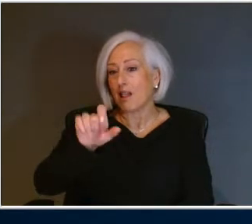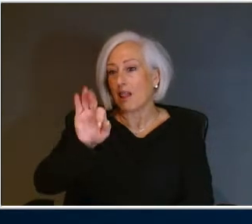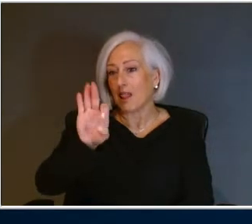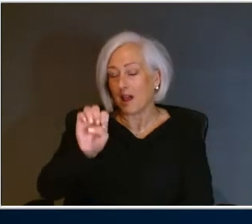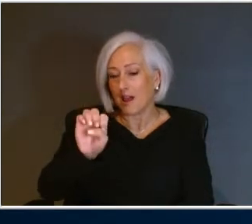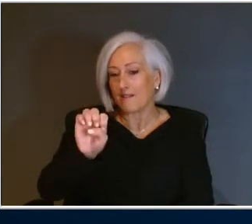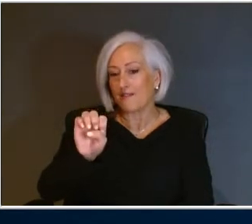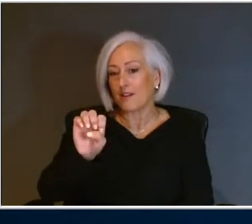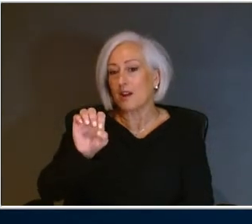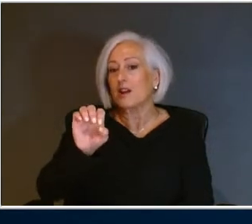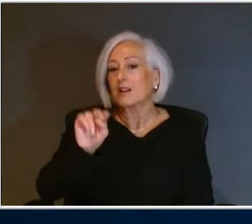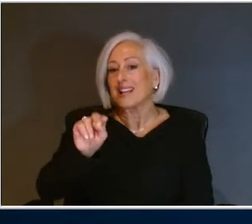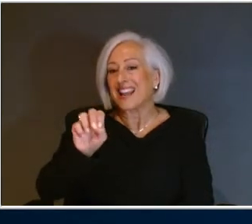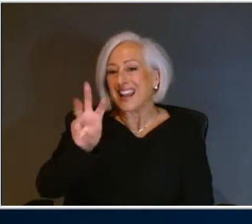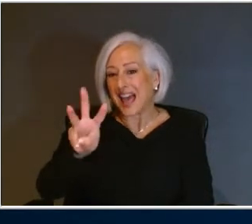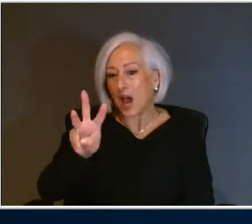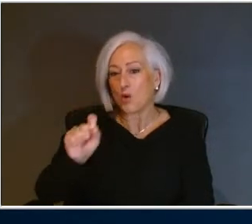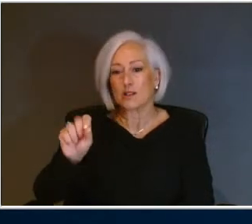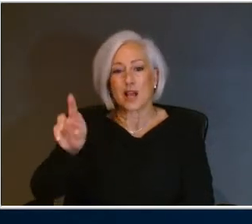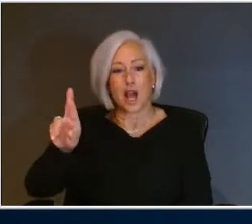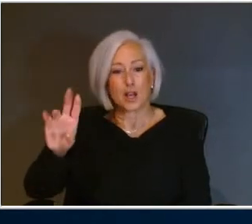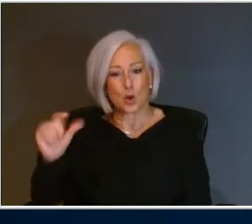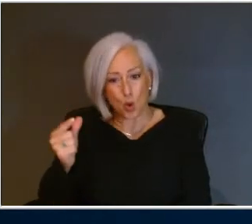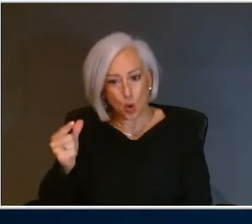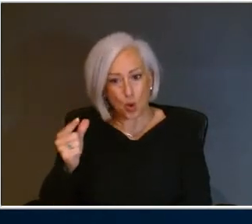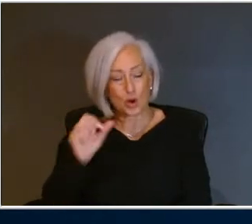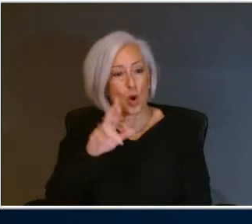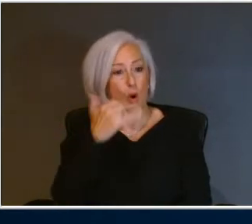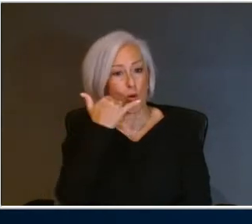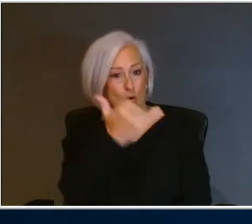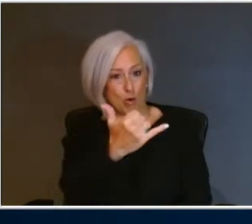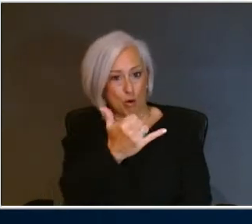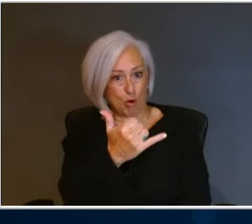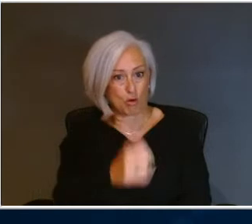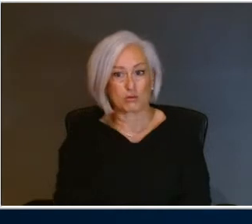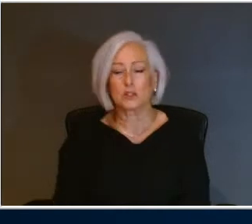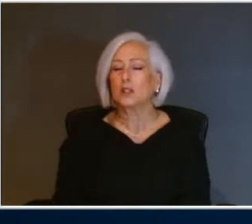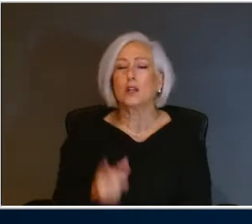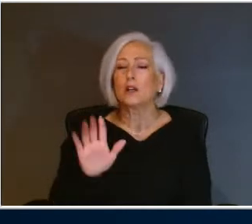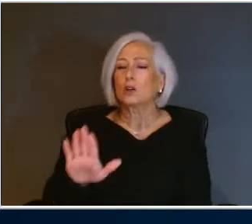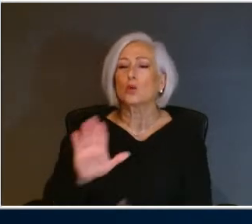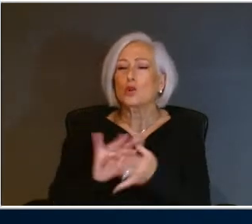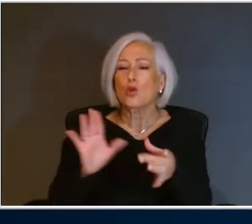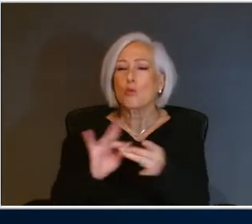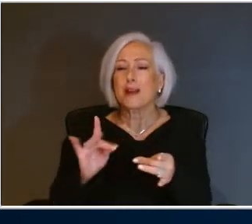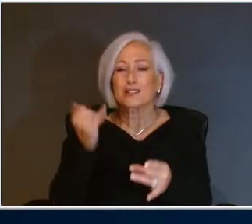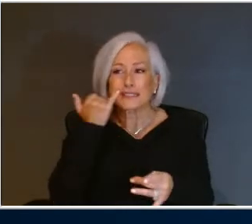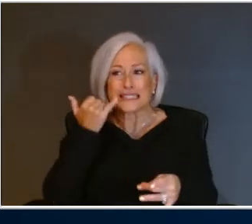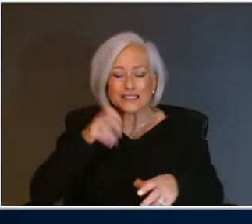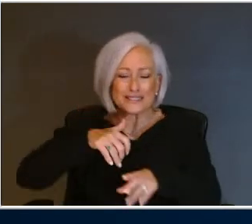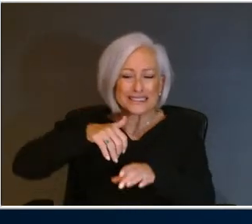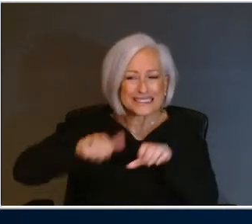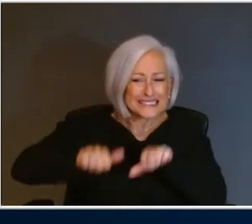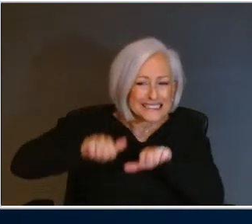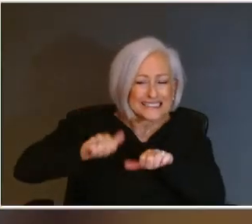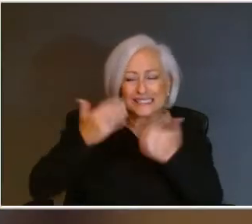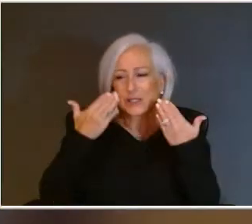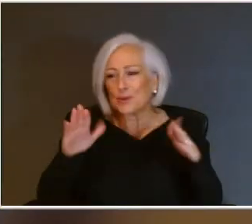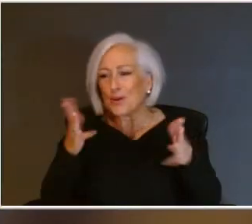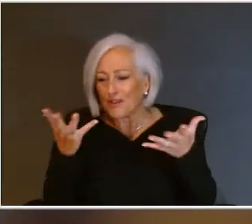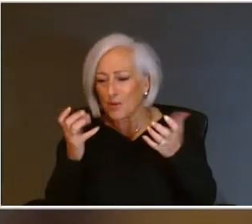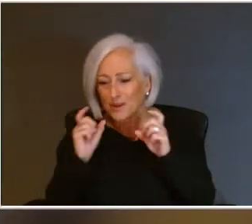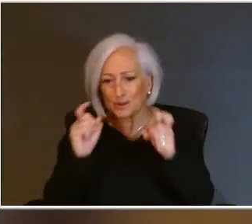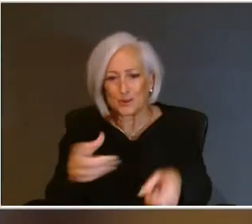savealife.org. Chelsea, what's your message to someone, though, who may be on the fence, a little hesitant about donating blood? Yeah, our message for them would